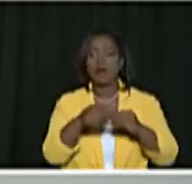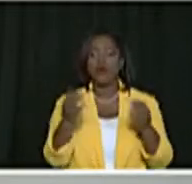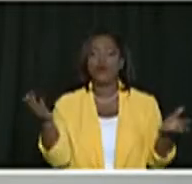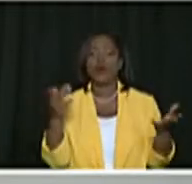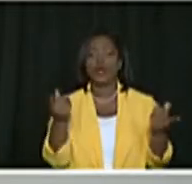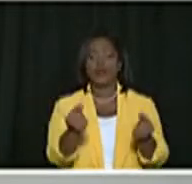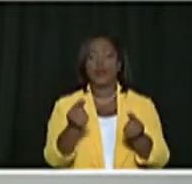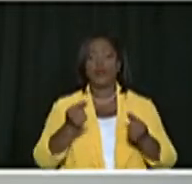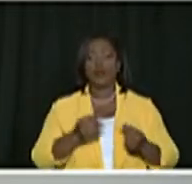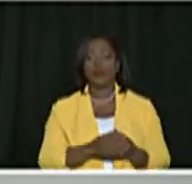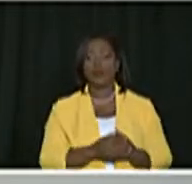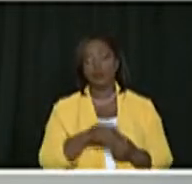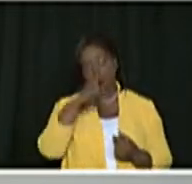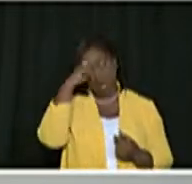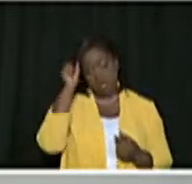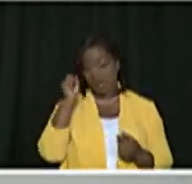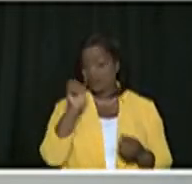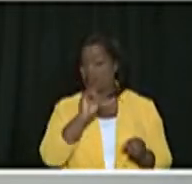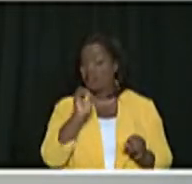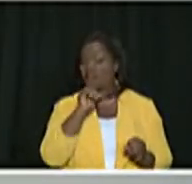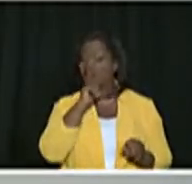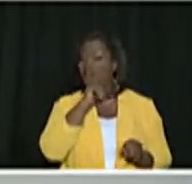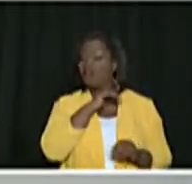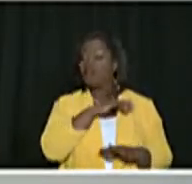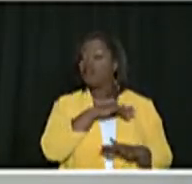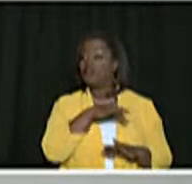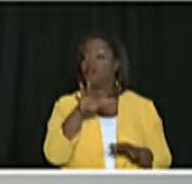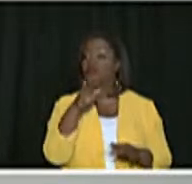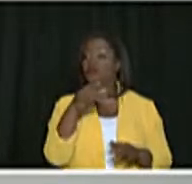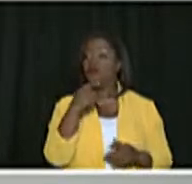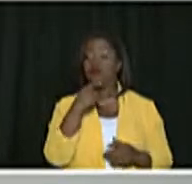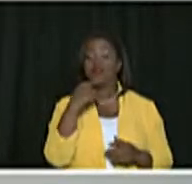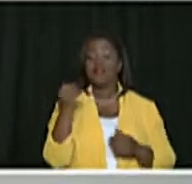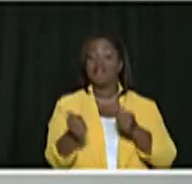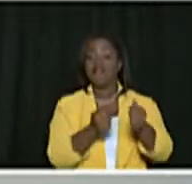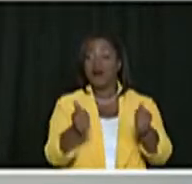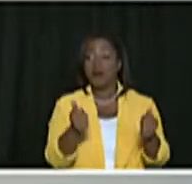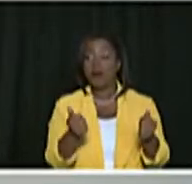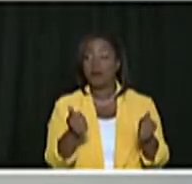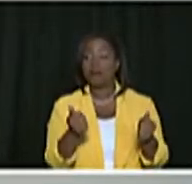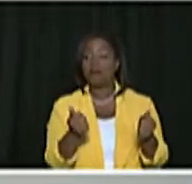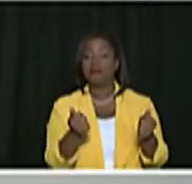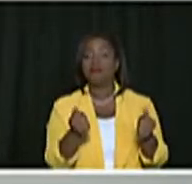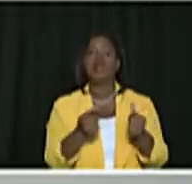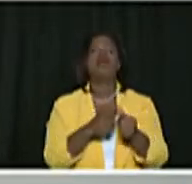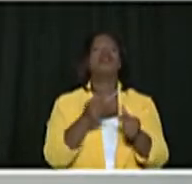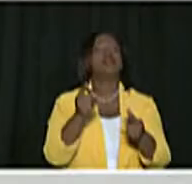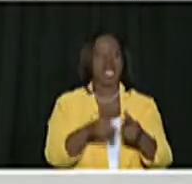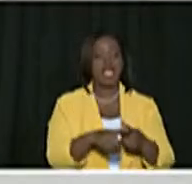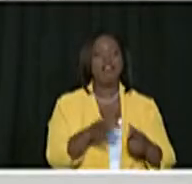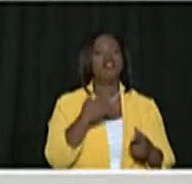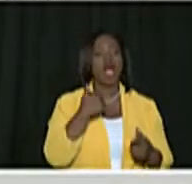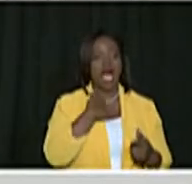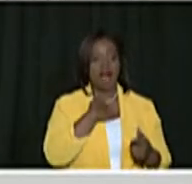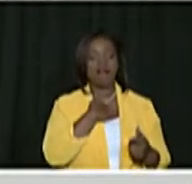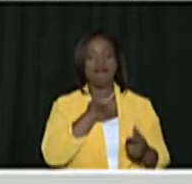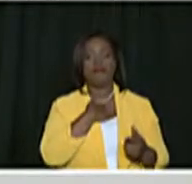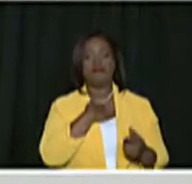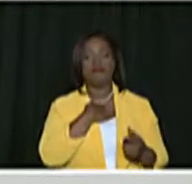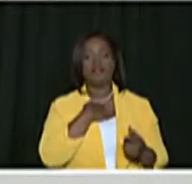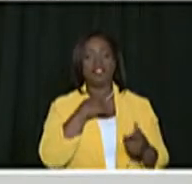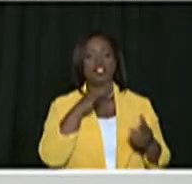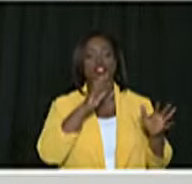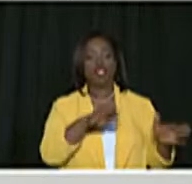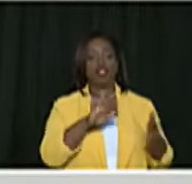breeds disrespect, right? Because then, oh well, she's just talking, him just talking. Tomorrow again, whatever happens,